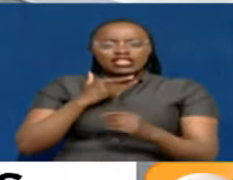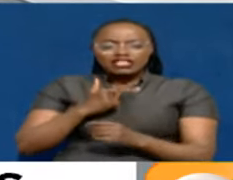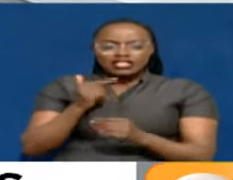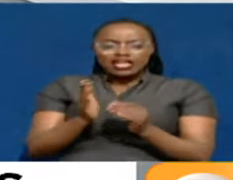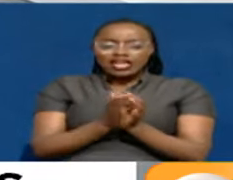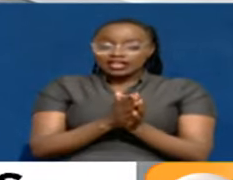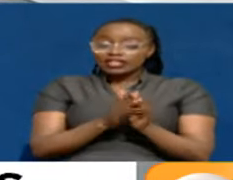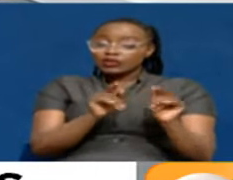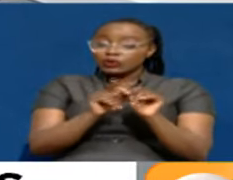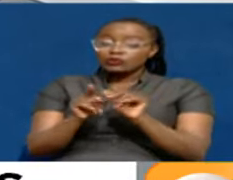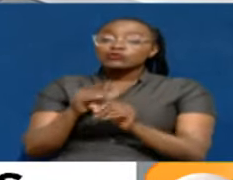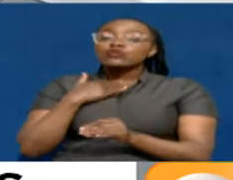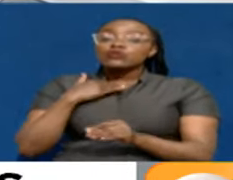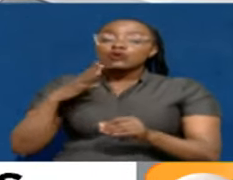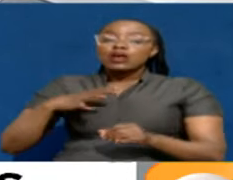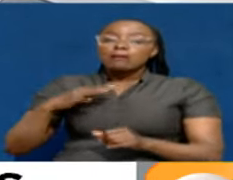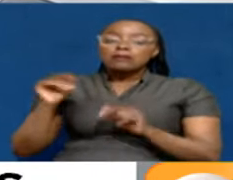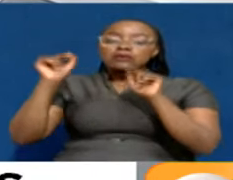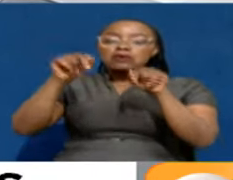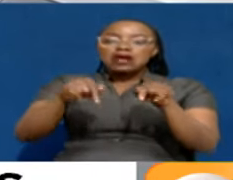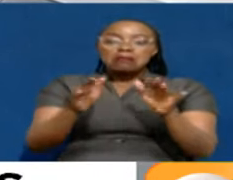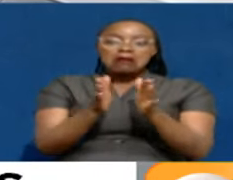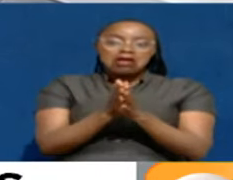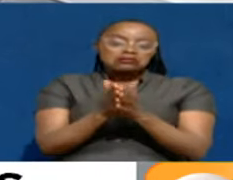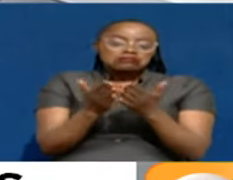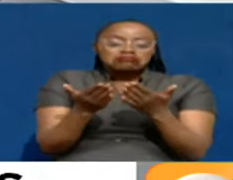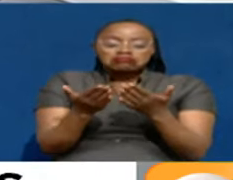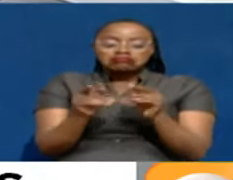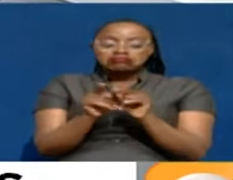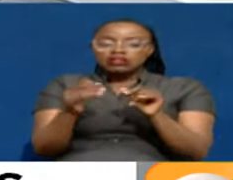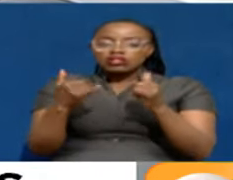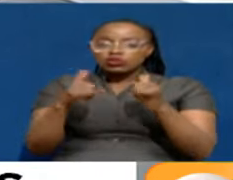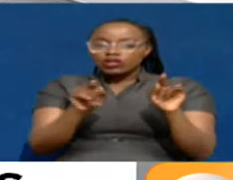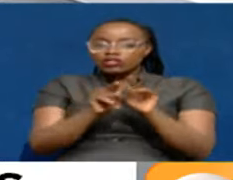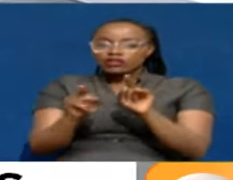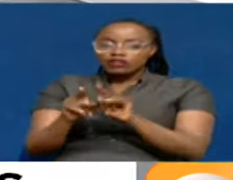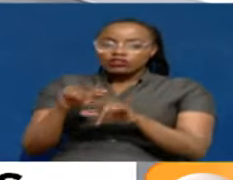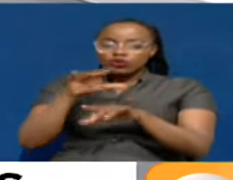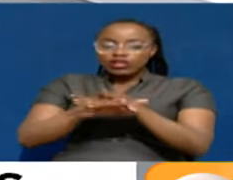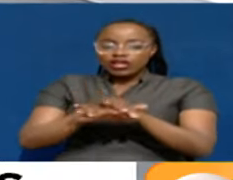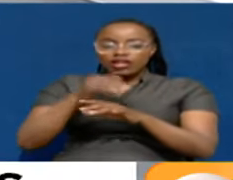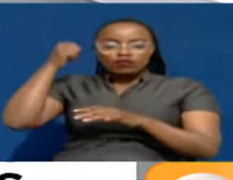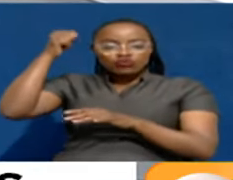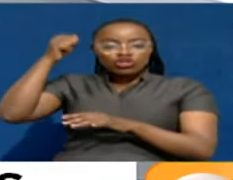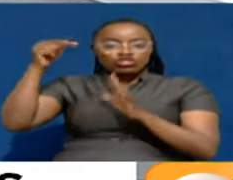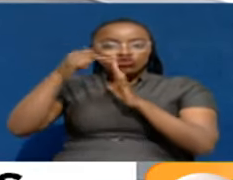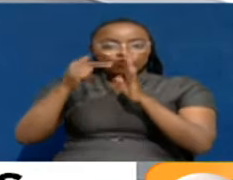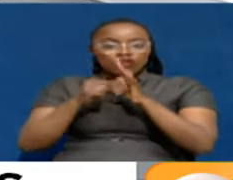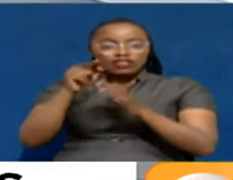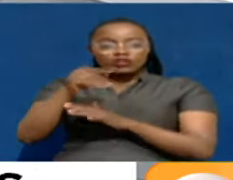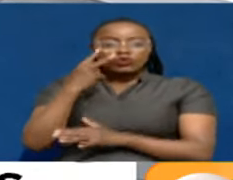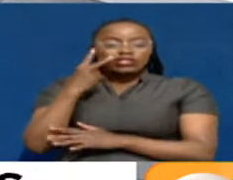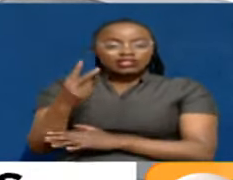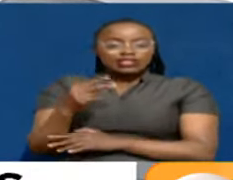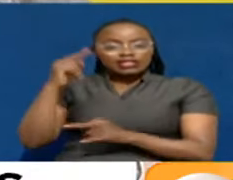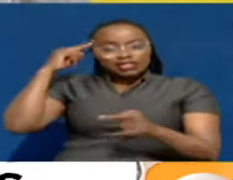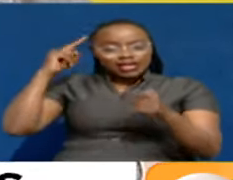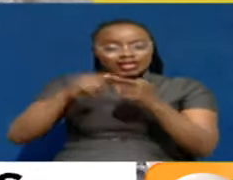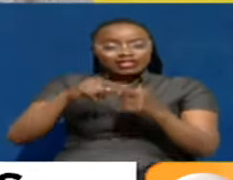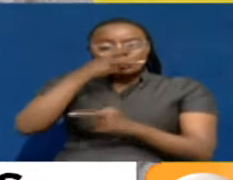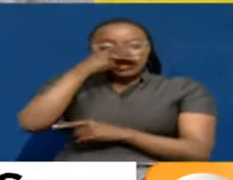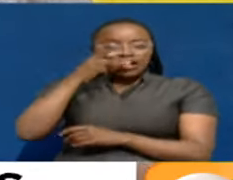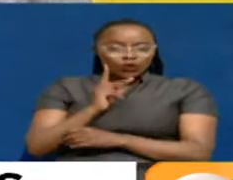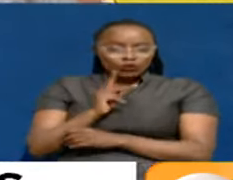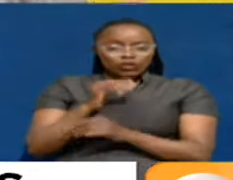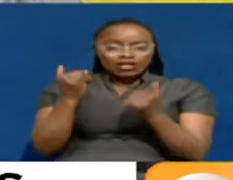and so we don't want people to come and try to score political points. That was seen as targeting Kalonzo